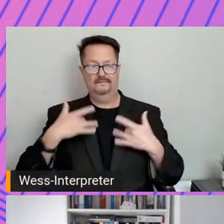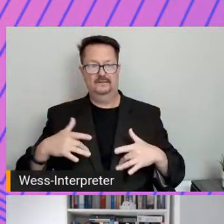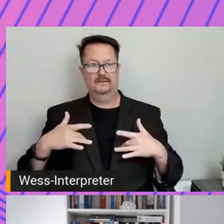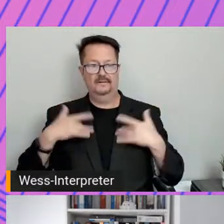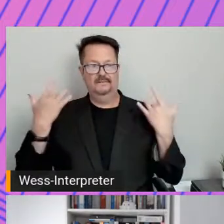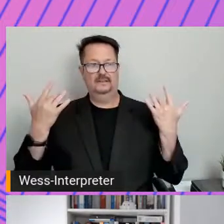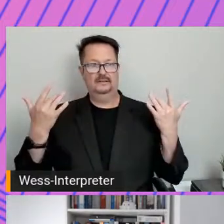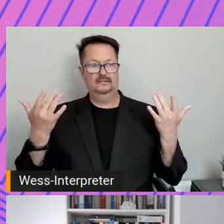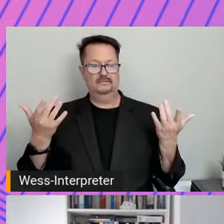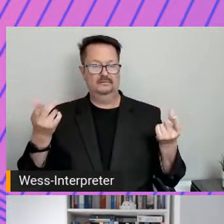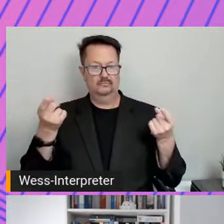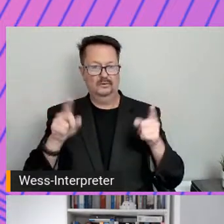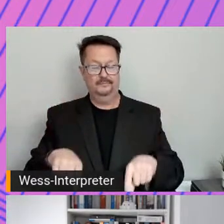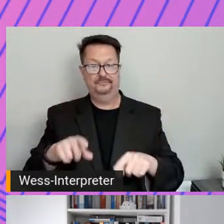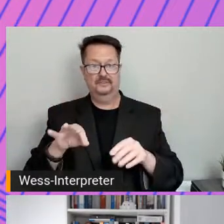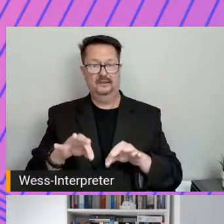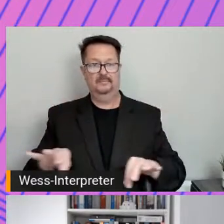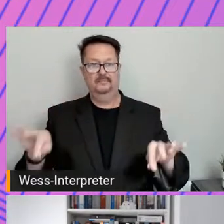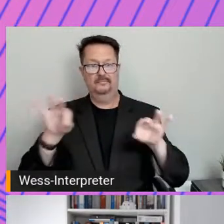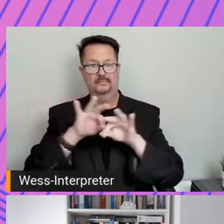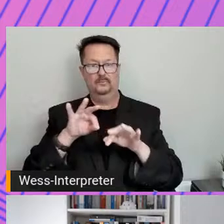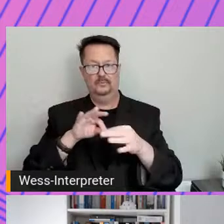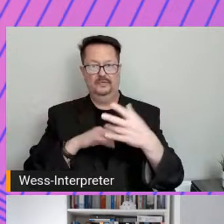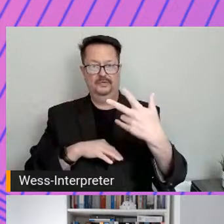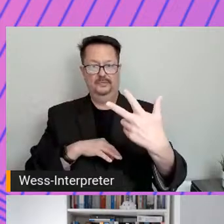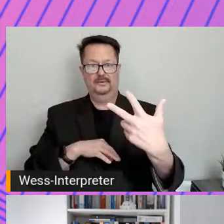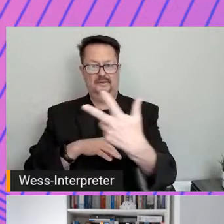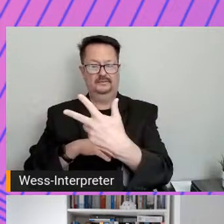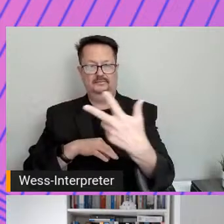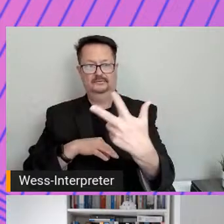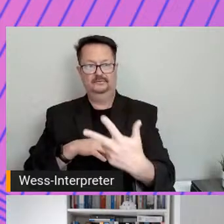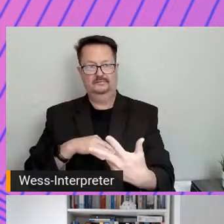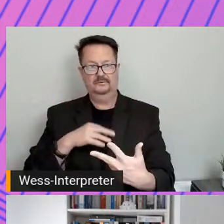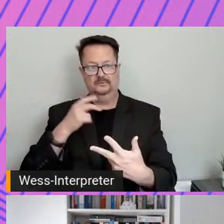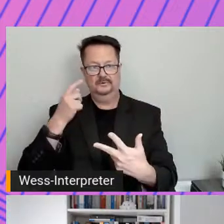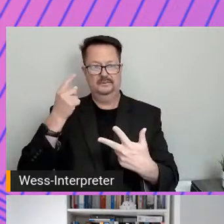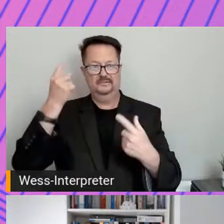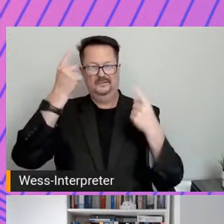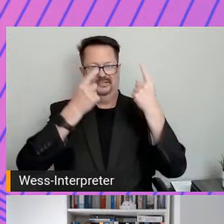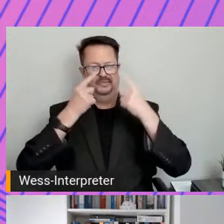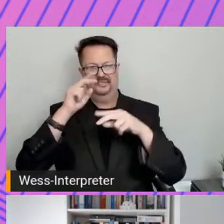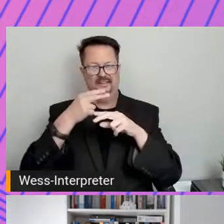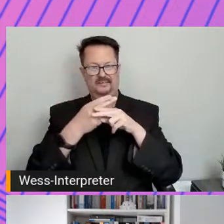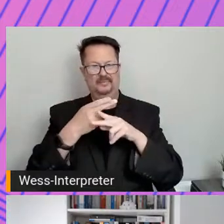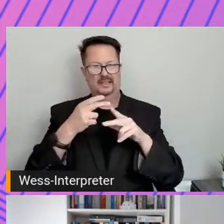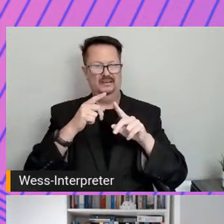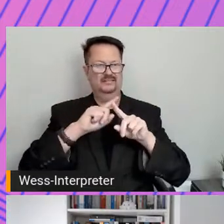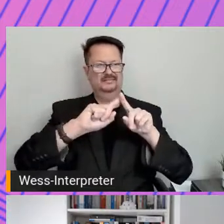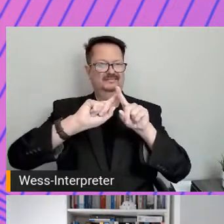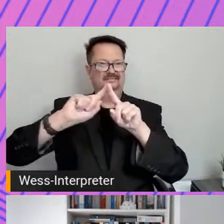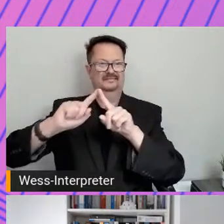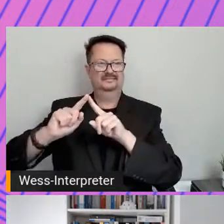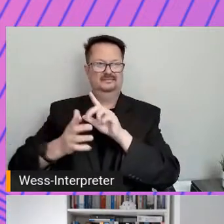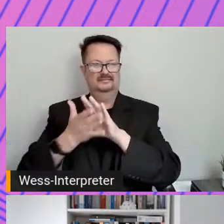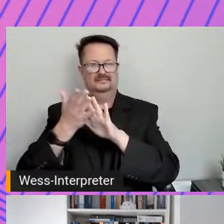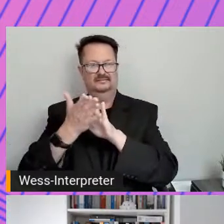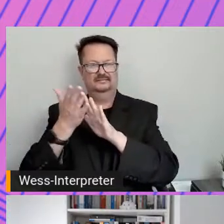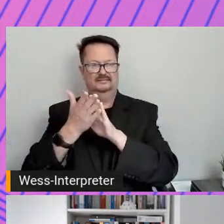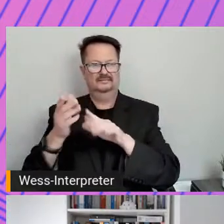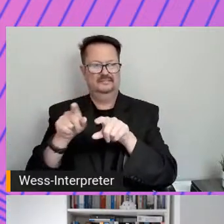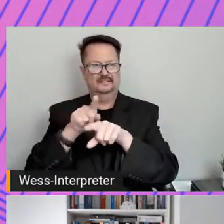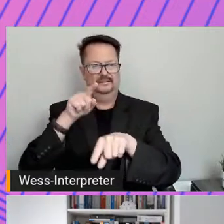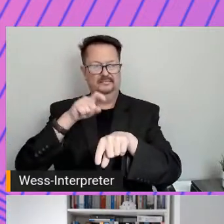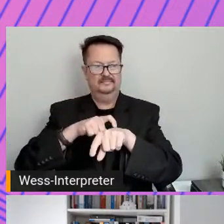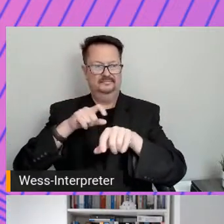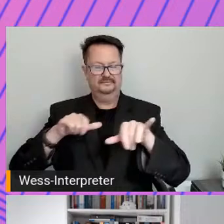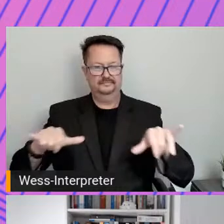understand how these three life cycles play together when we have multiple functions running at a time, because each function is